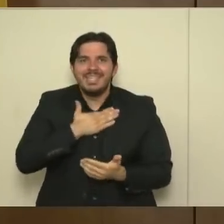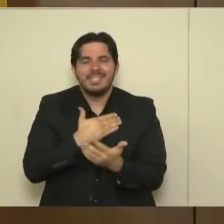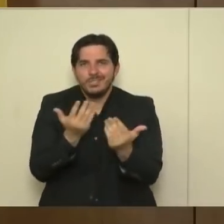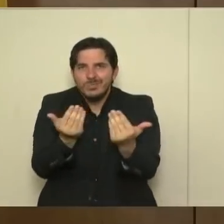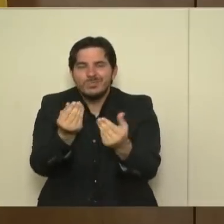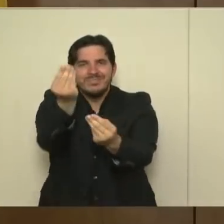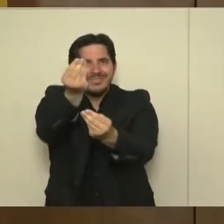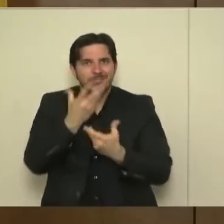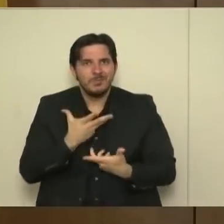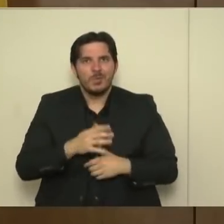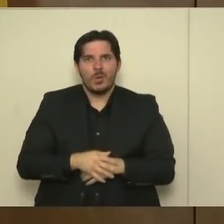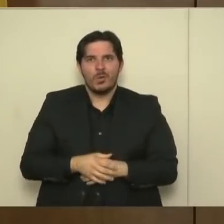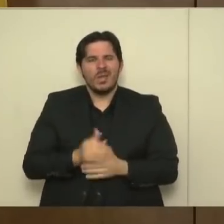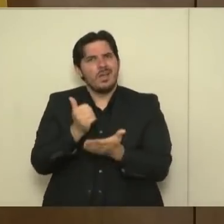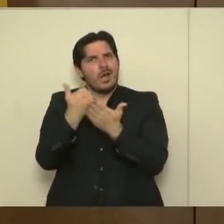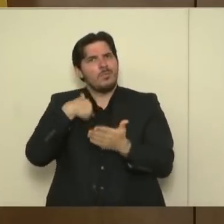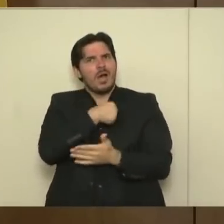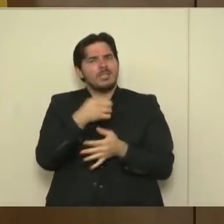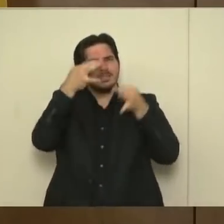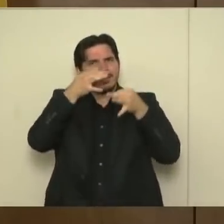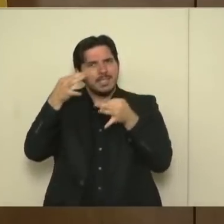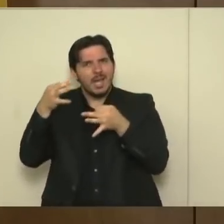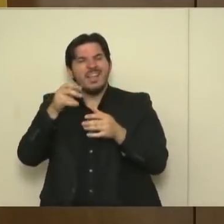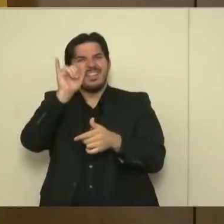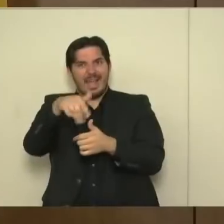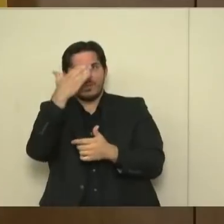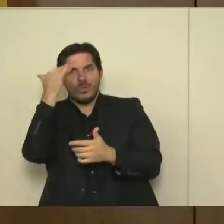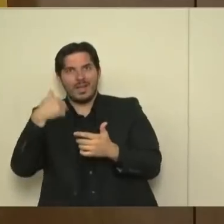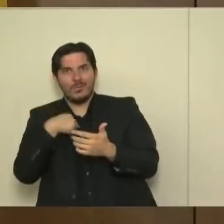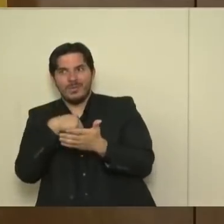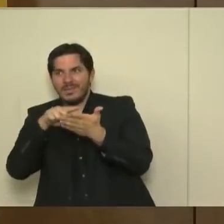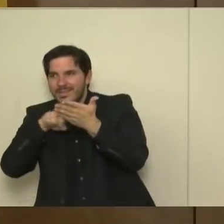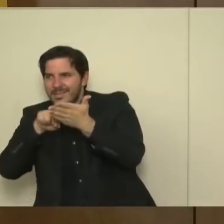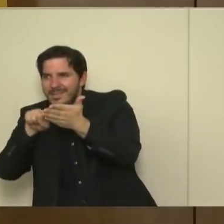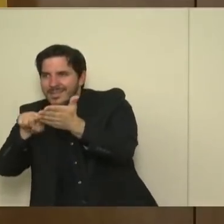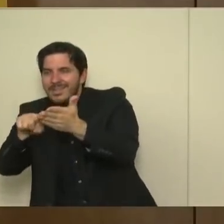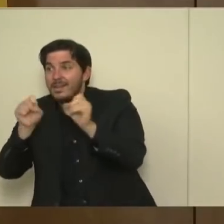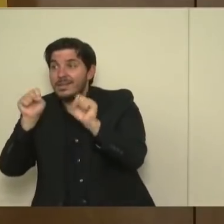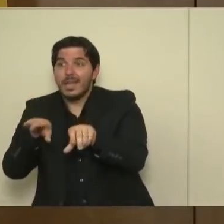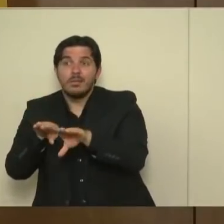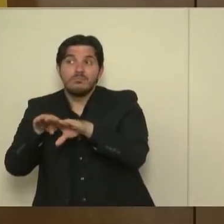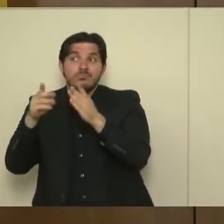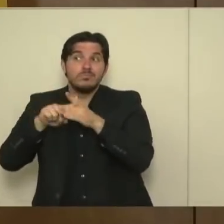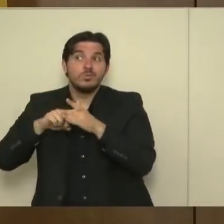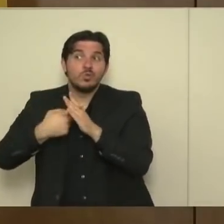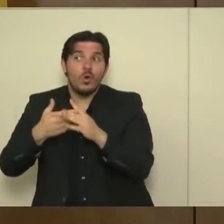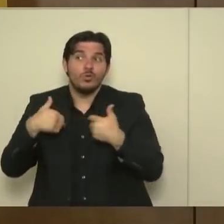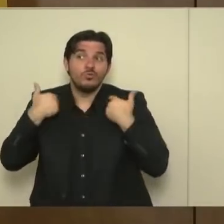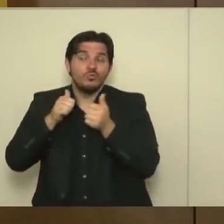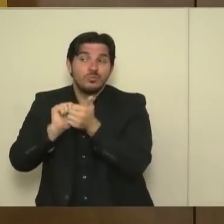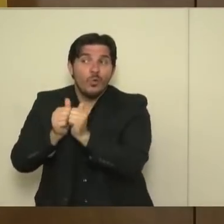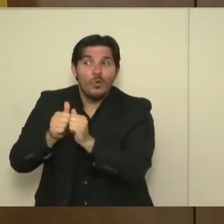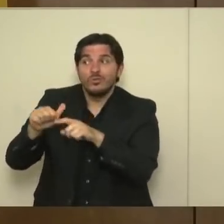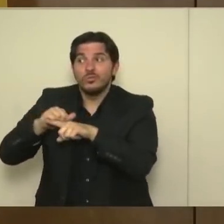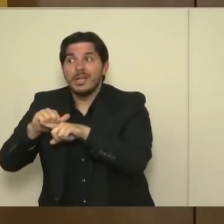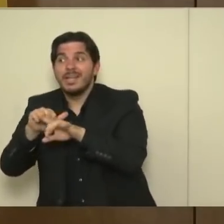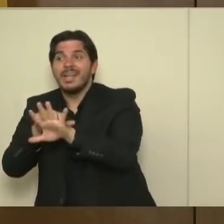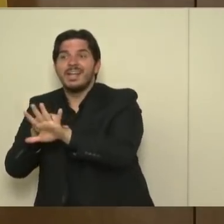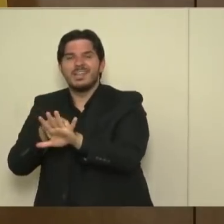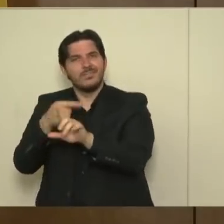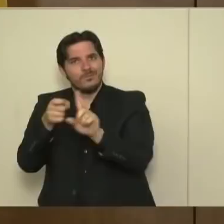might do with some youth sports and training. And so I'm interested in having the Matt give me